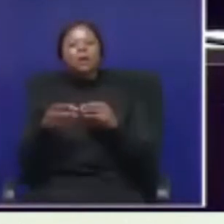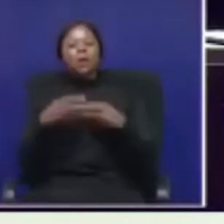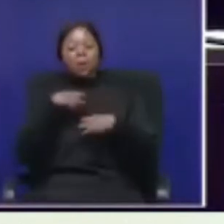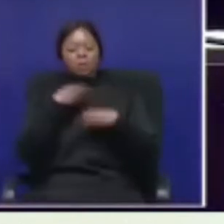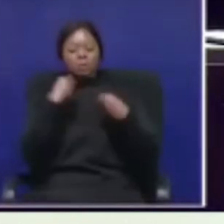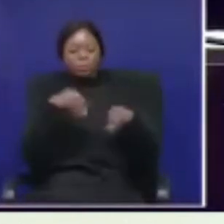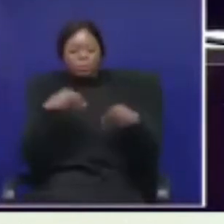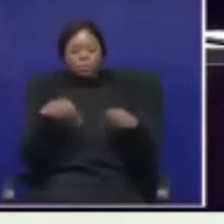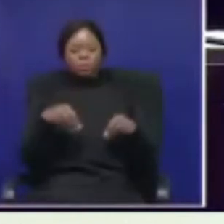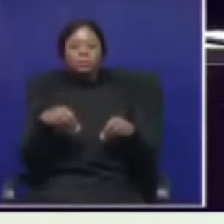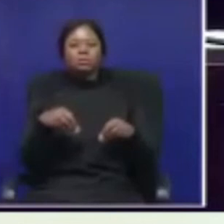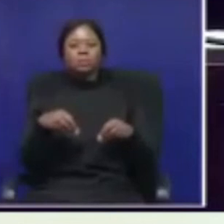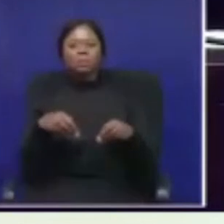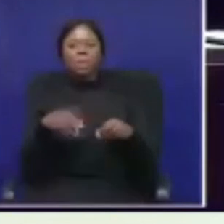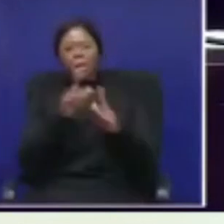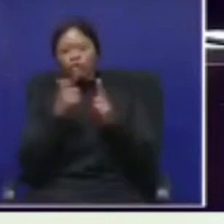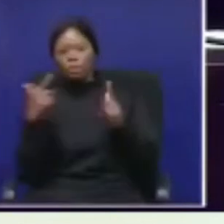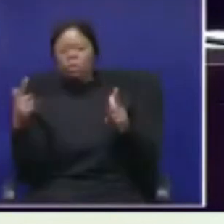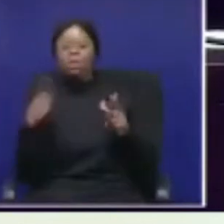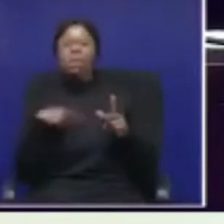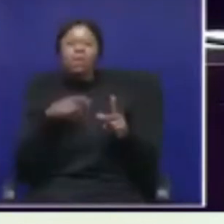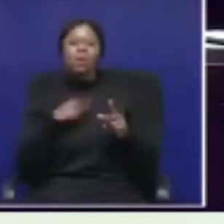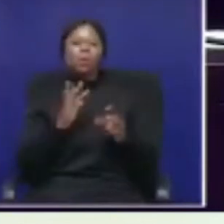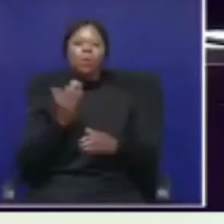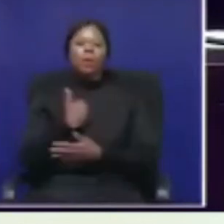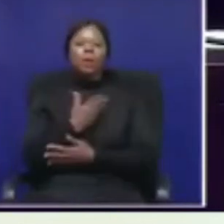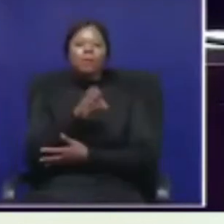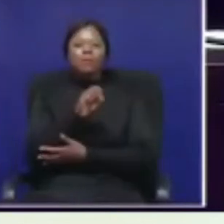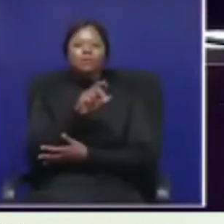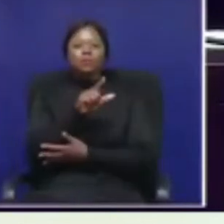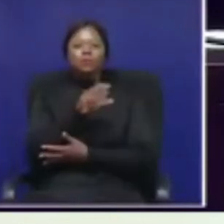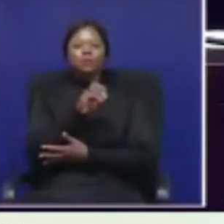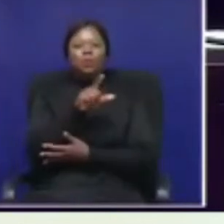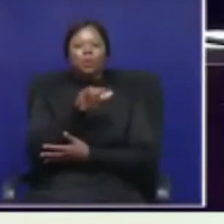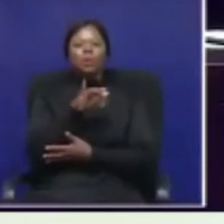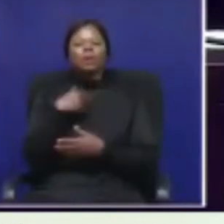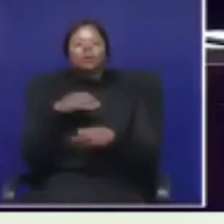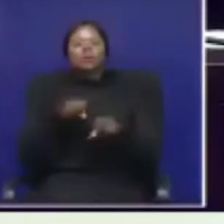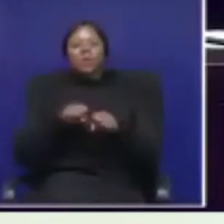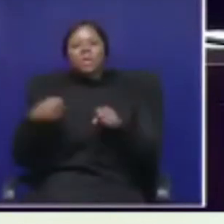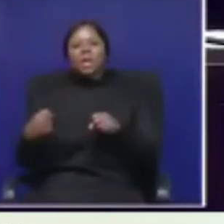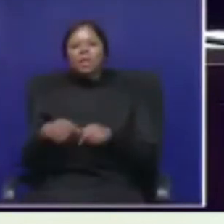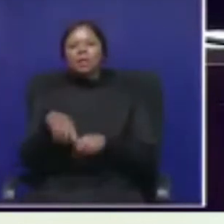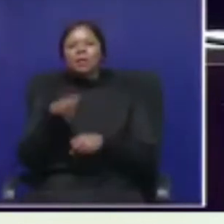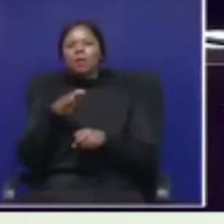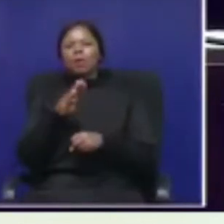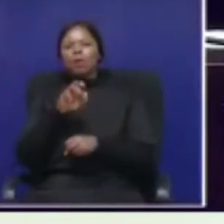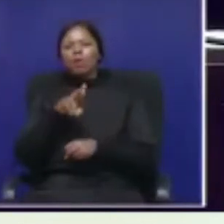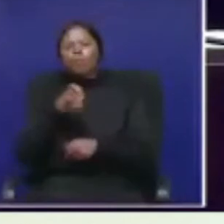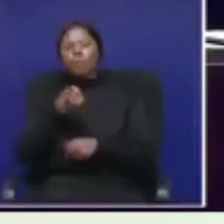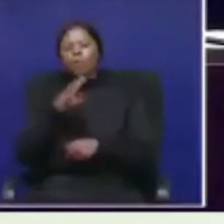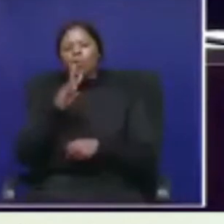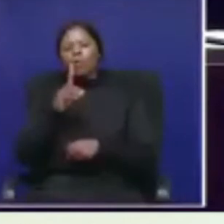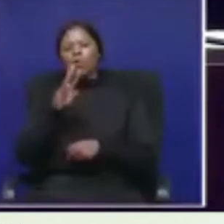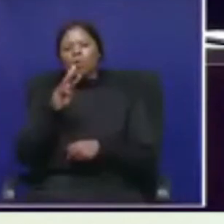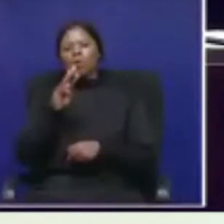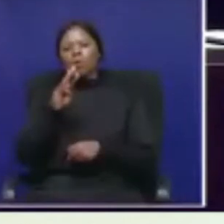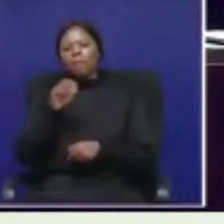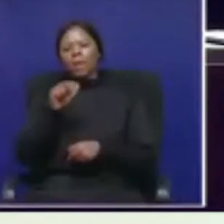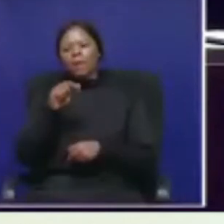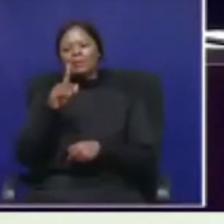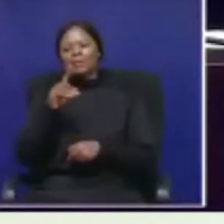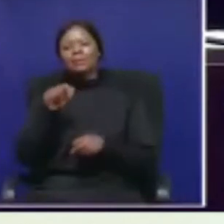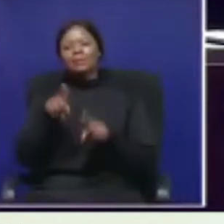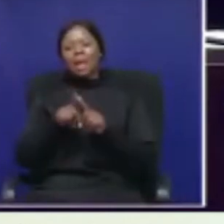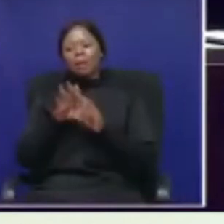We also welcome Minister Solly Malatsi's efforts to expand broadband, establish innovation hubs, and equip these youth with digital